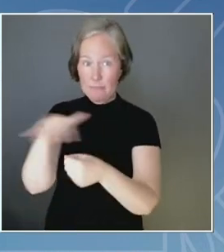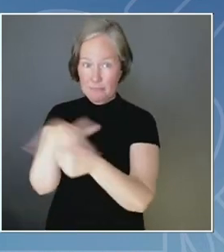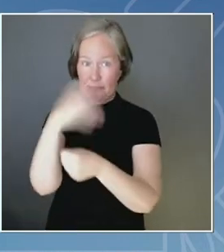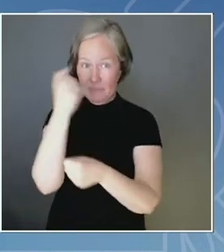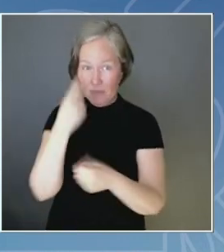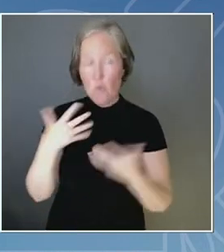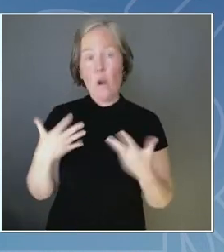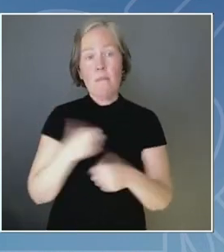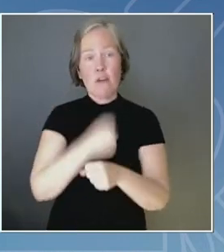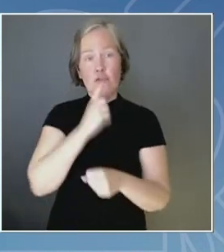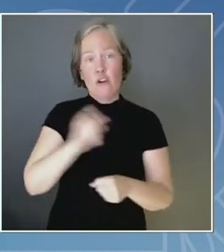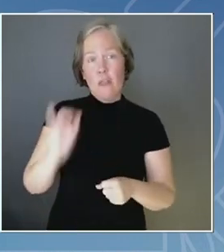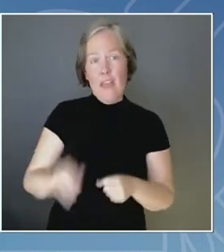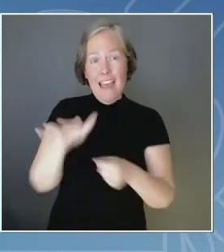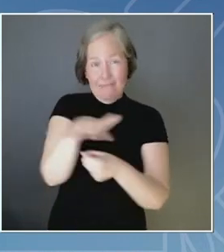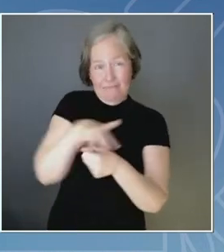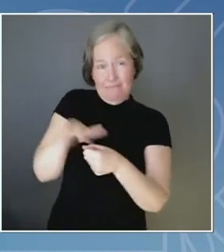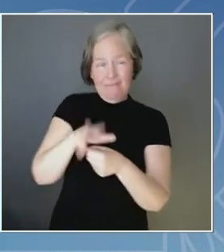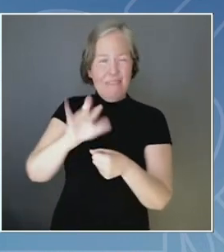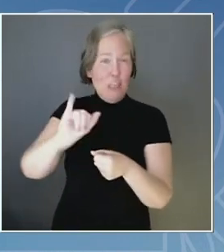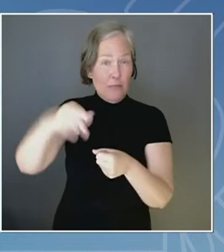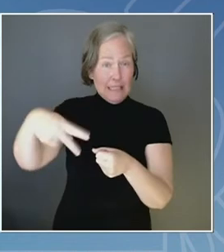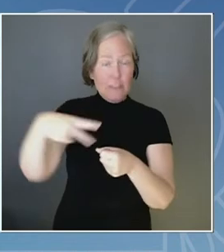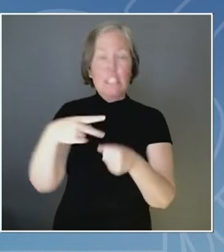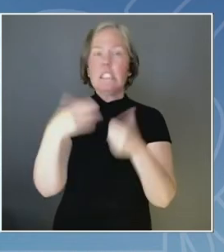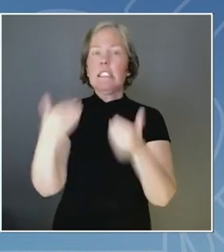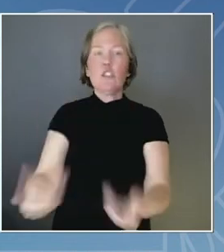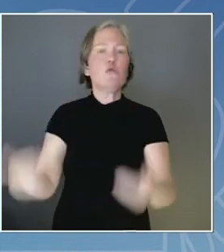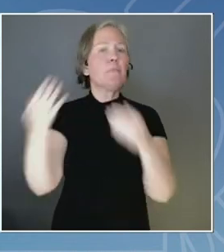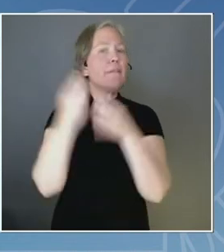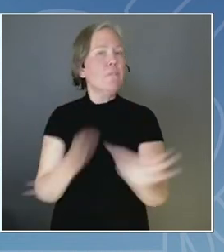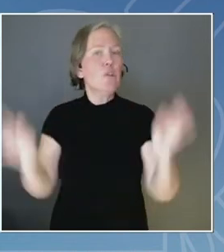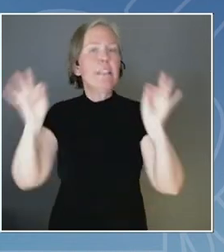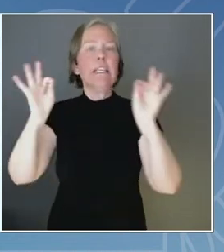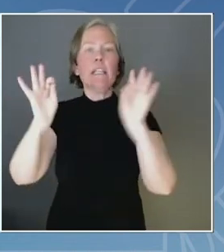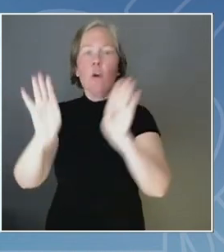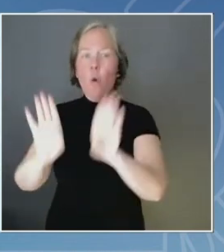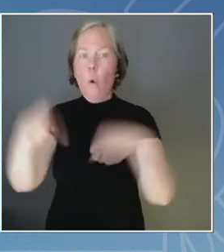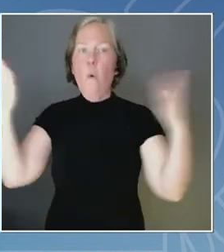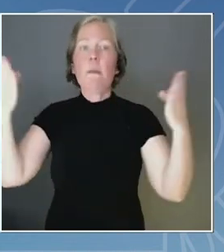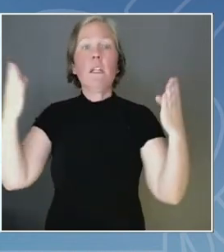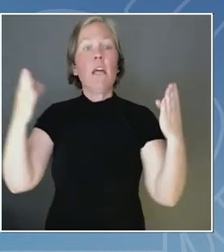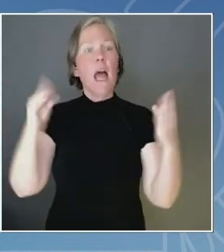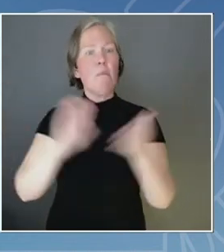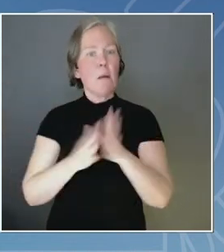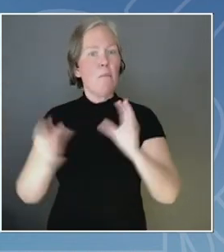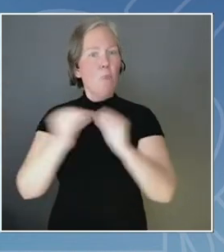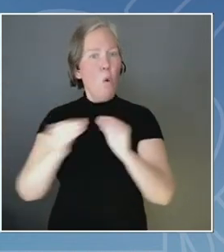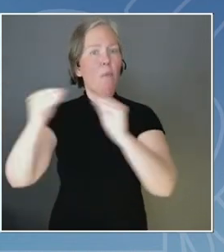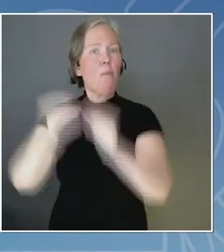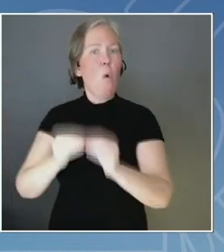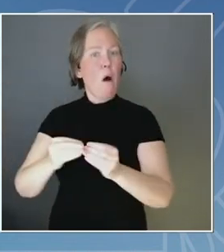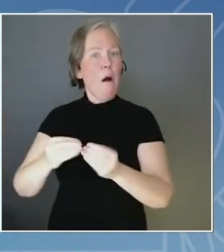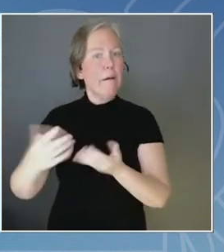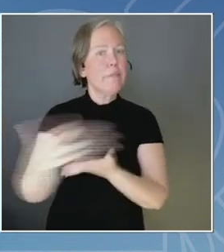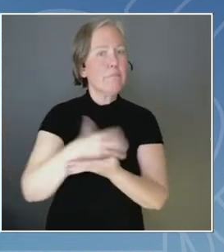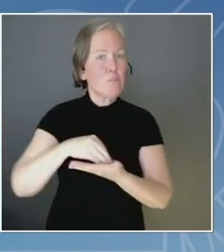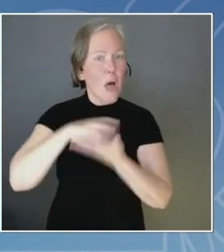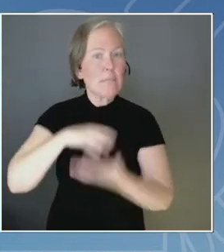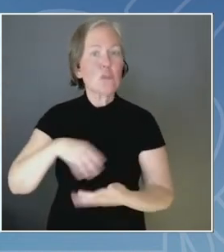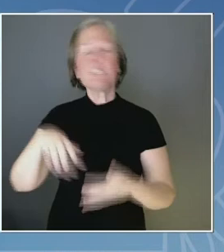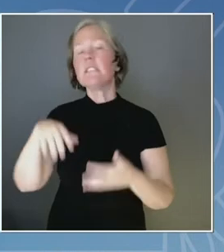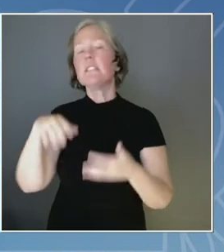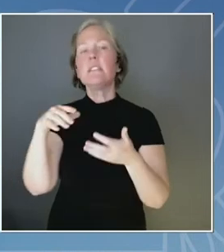Indo-Pacific continues to be free and open and becomes increasingly prosperous, secure,